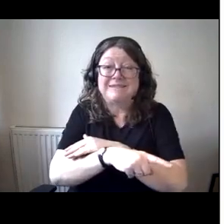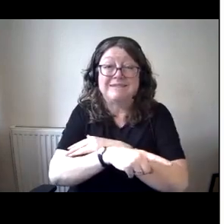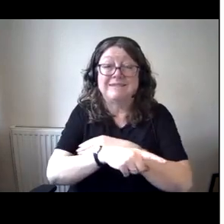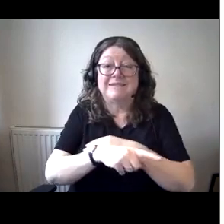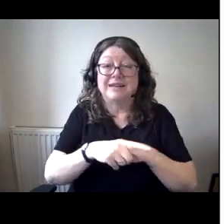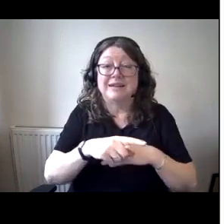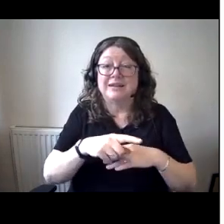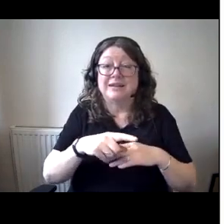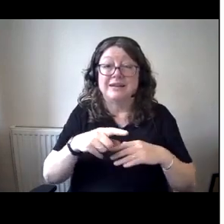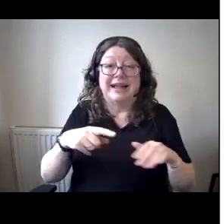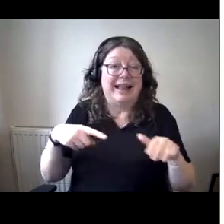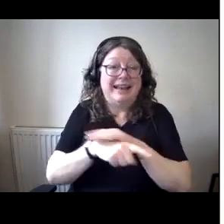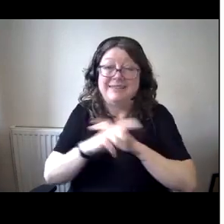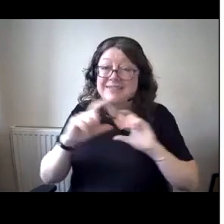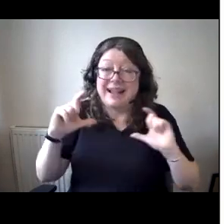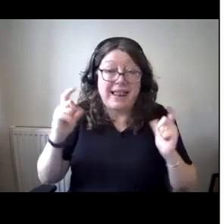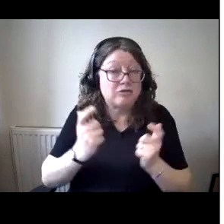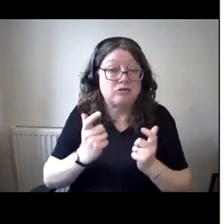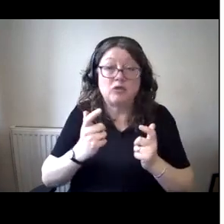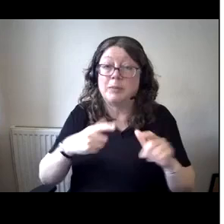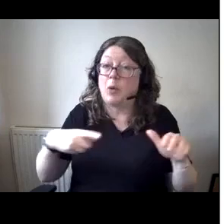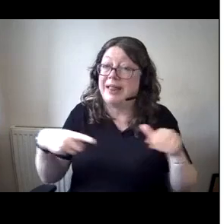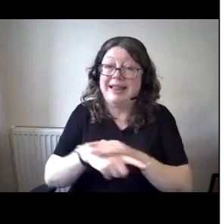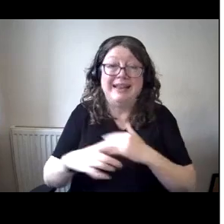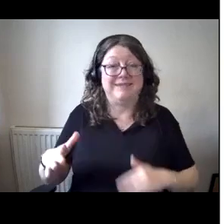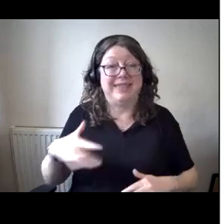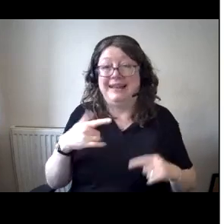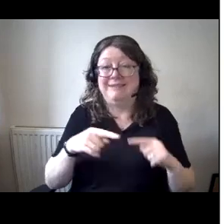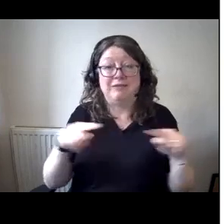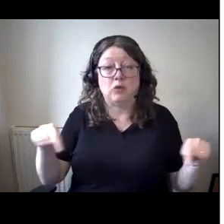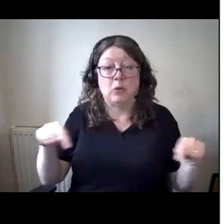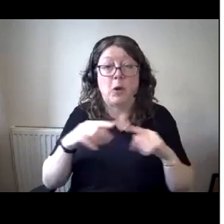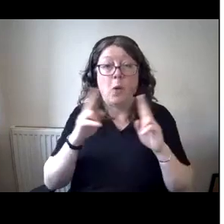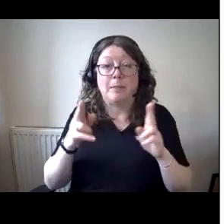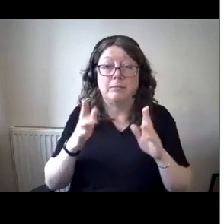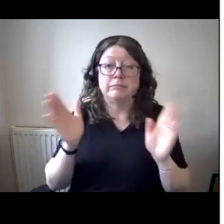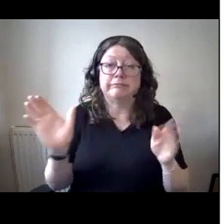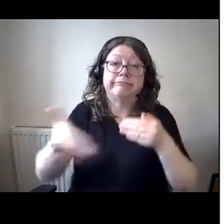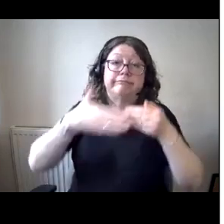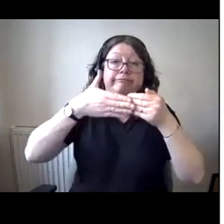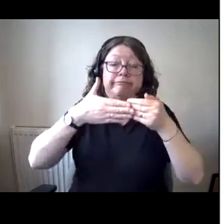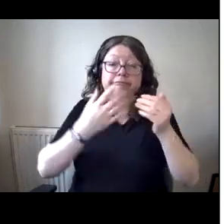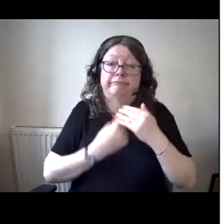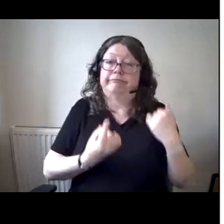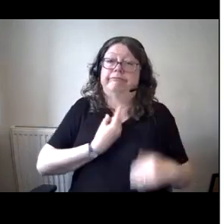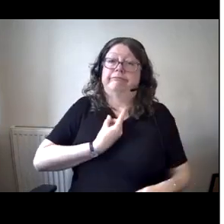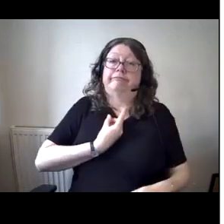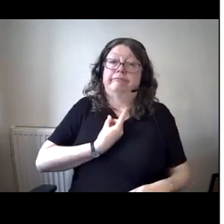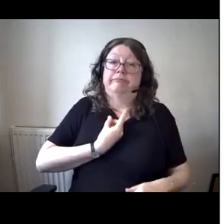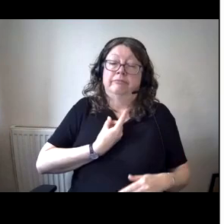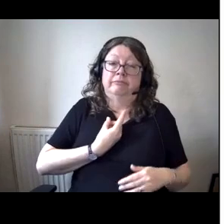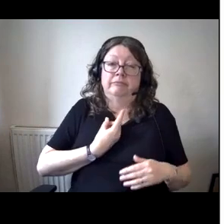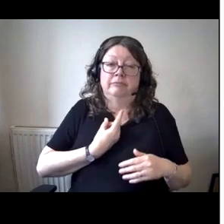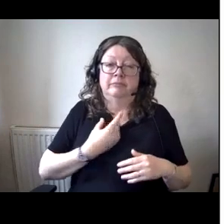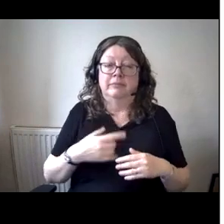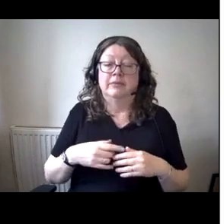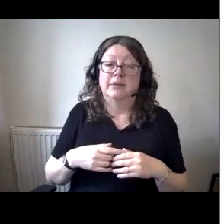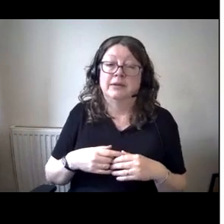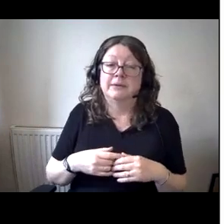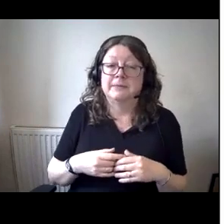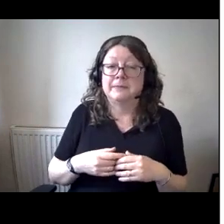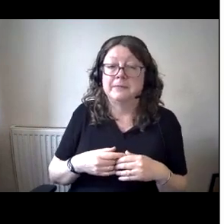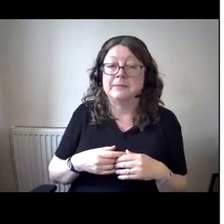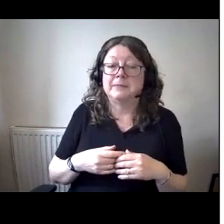environments, leave classrooms, leave the living room, isolating themselves, wanting to just, when they come in, just get into their